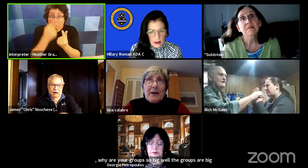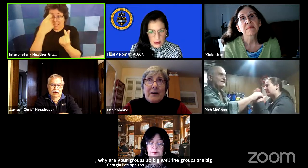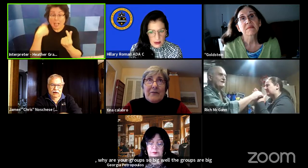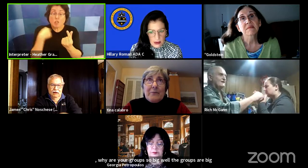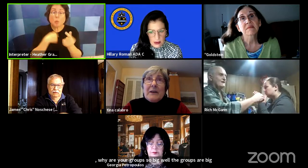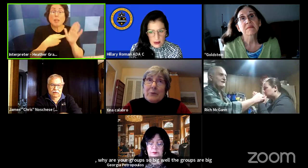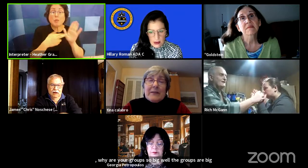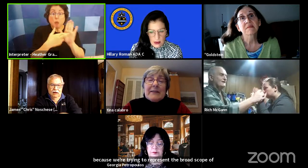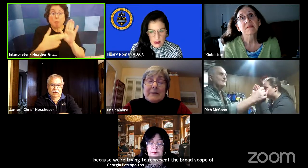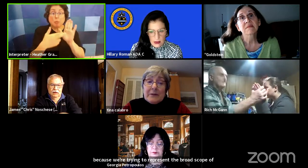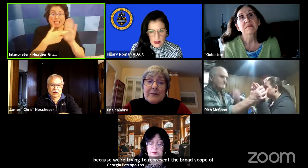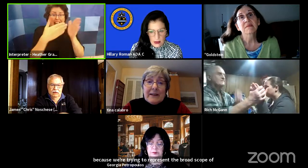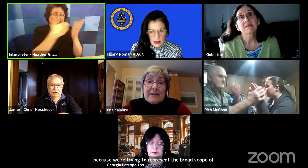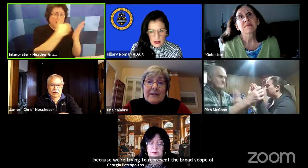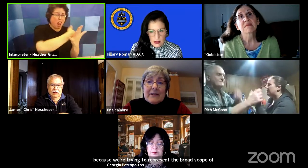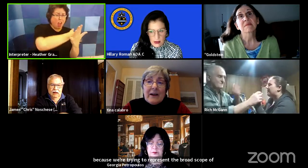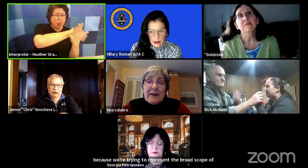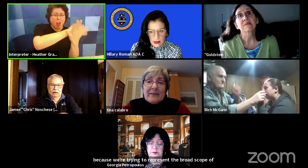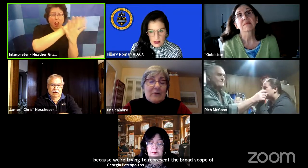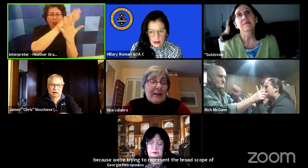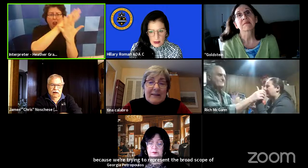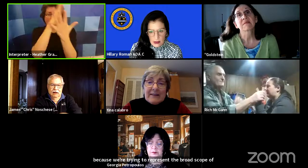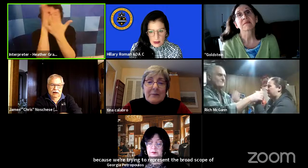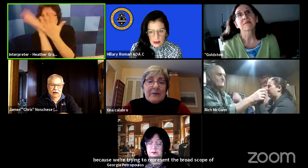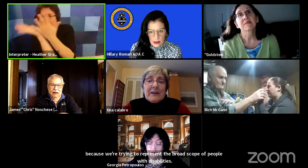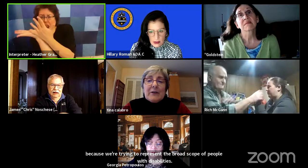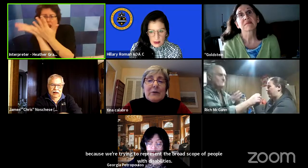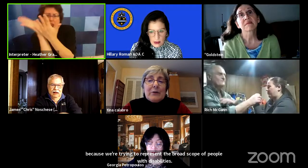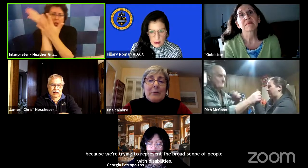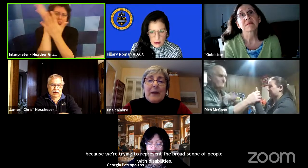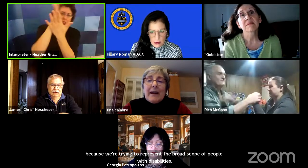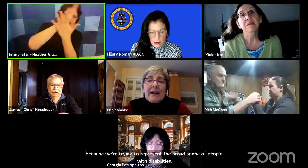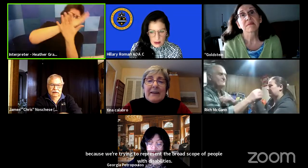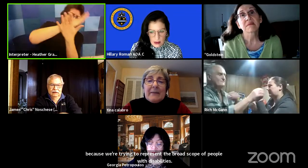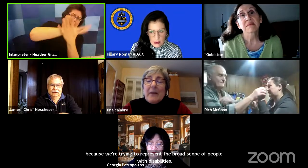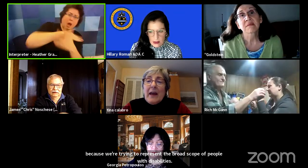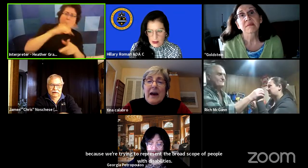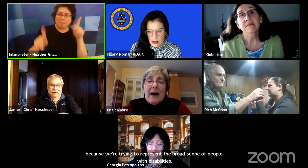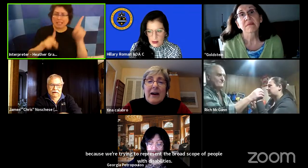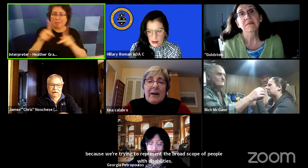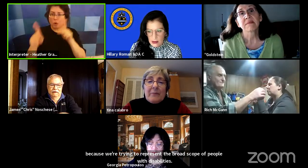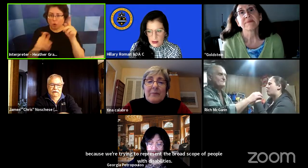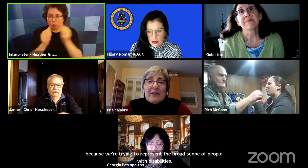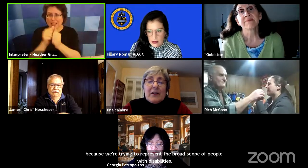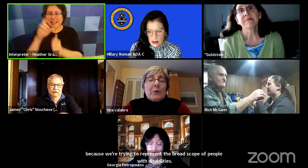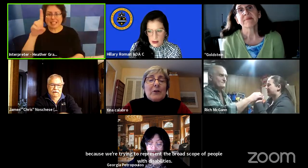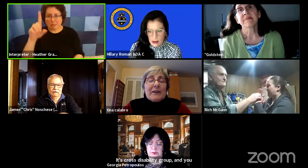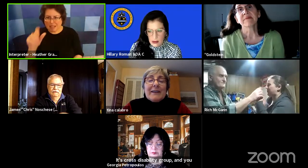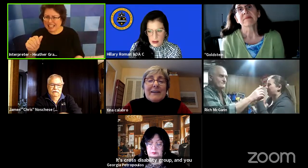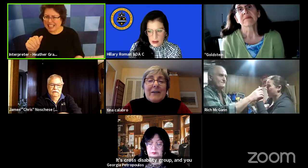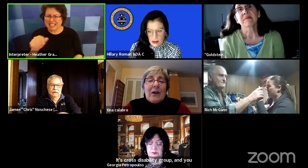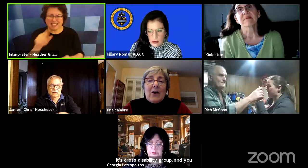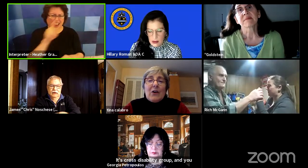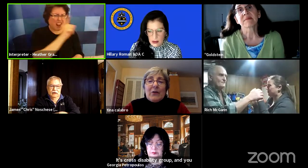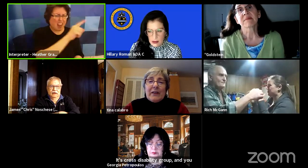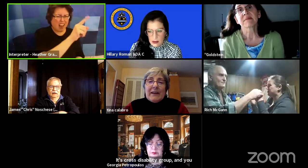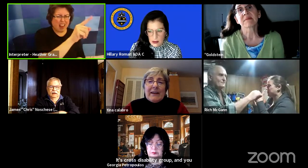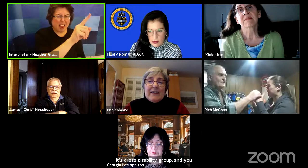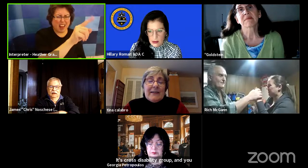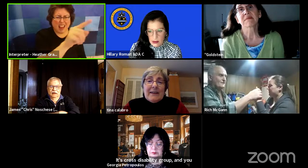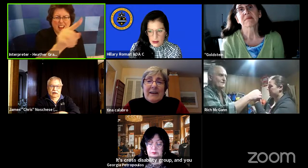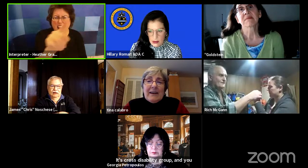scope of people with disabilities. It's cross disability group. And, you know, we're looking at